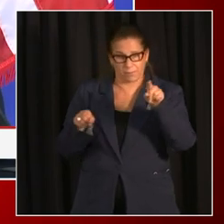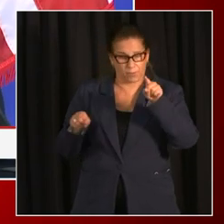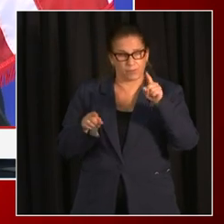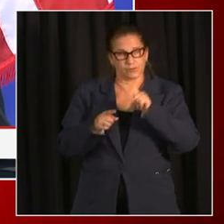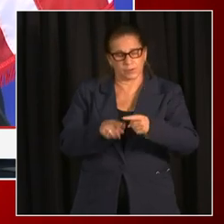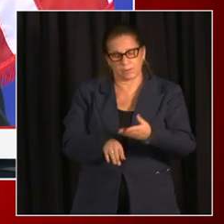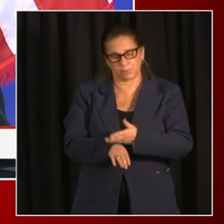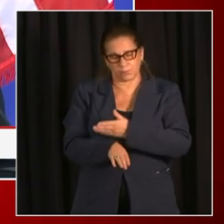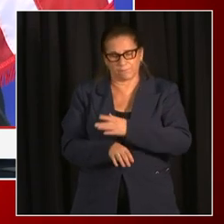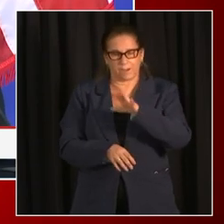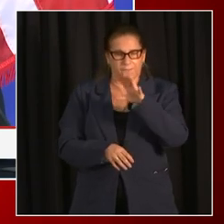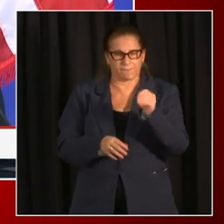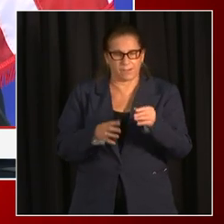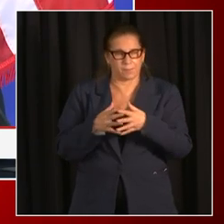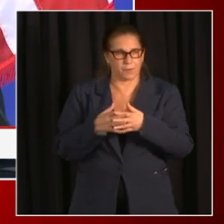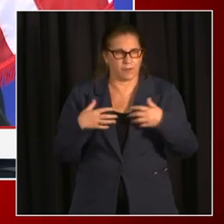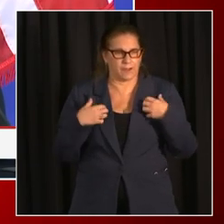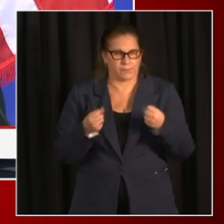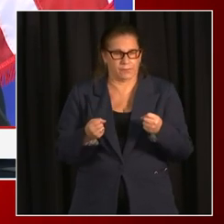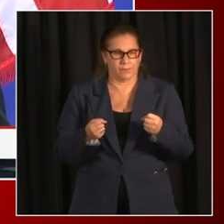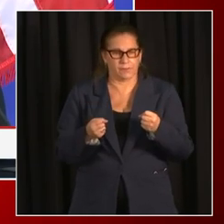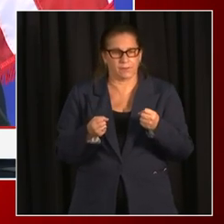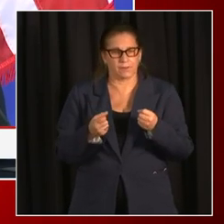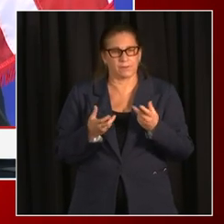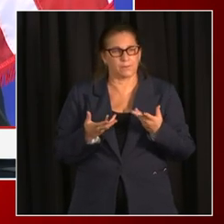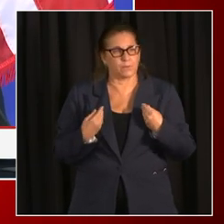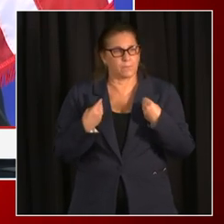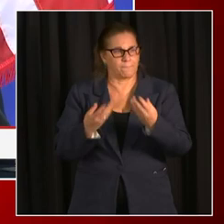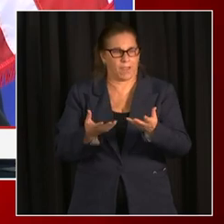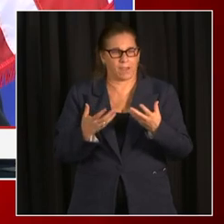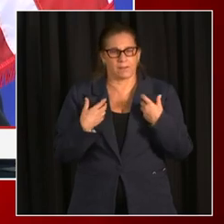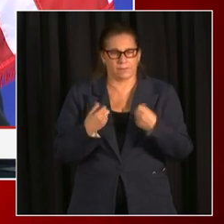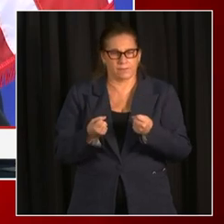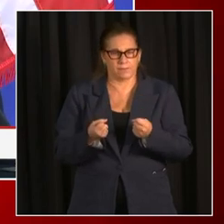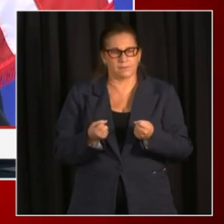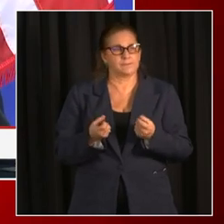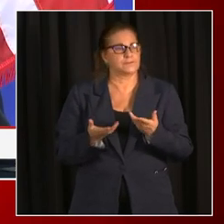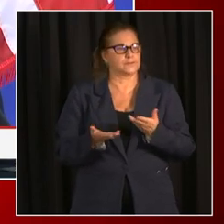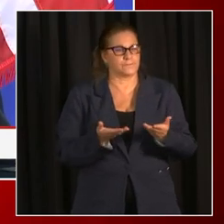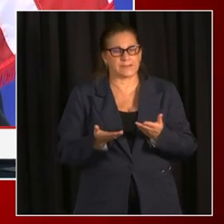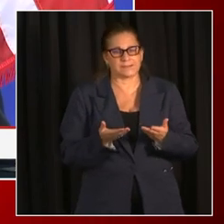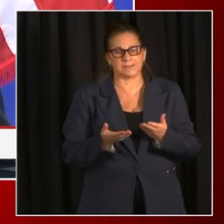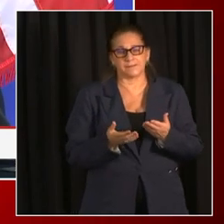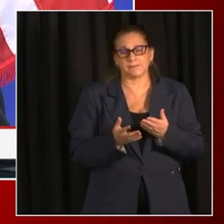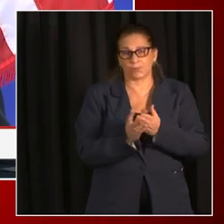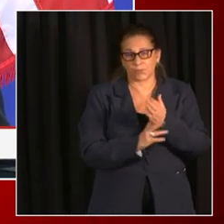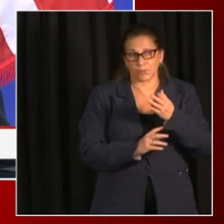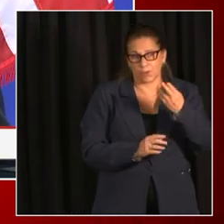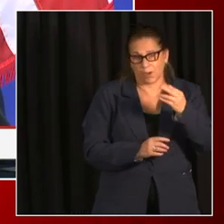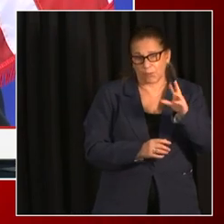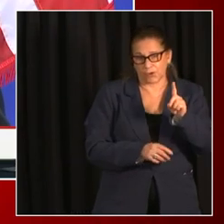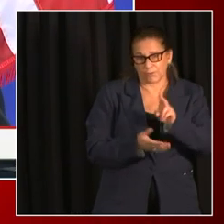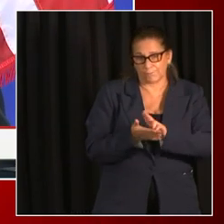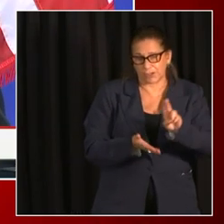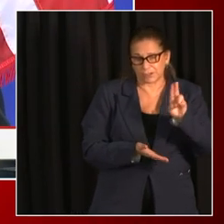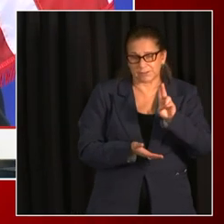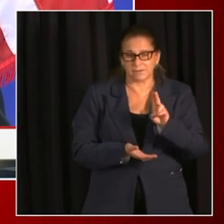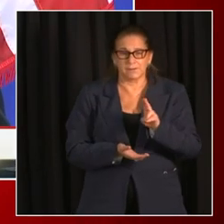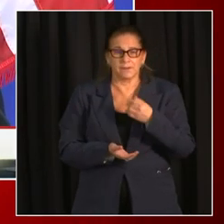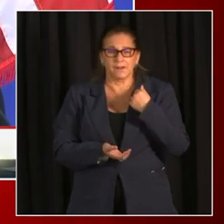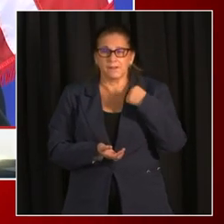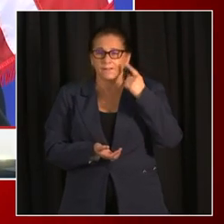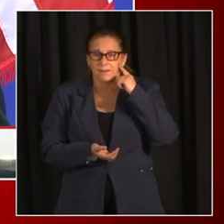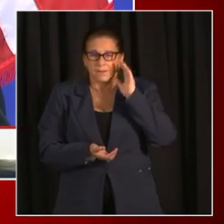city. And we worked very hard to propose to Howard what we thought would be